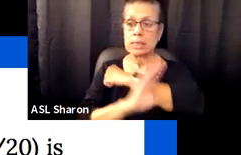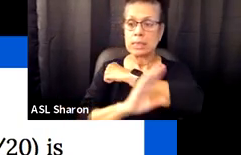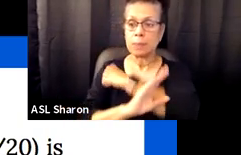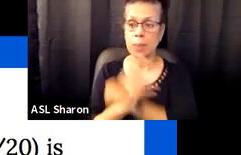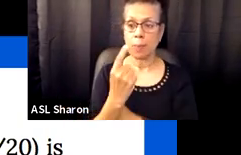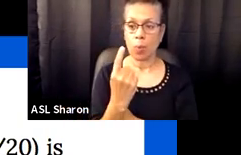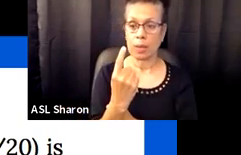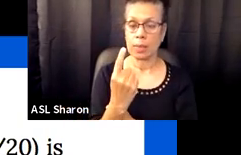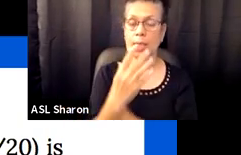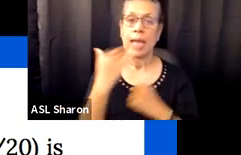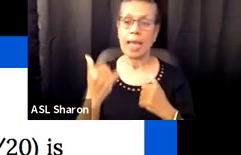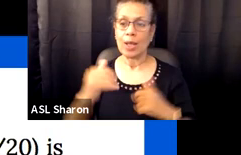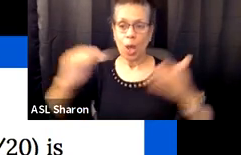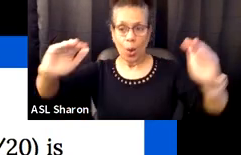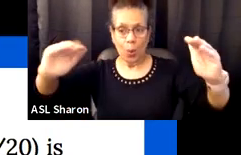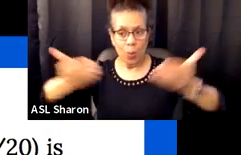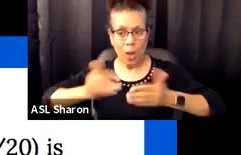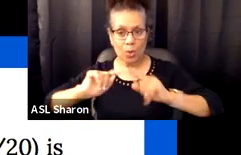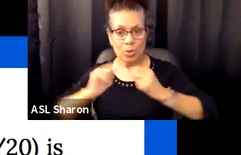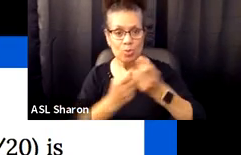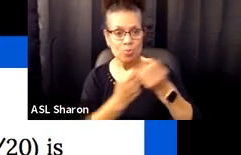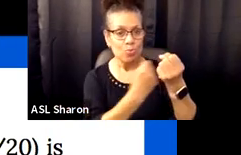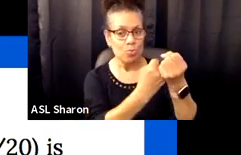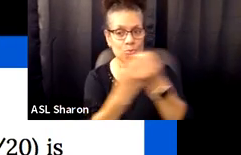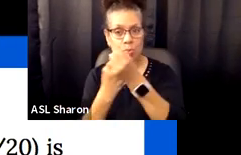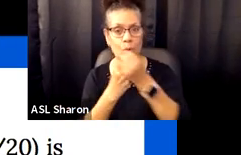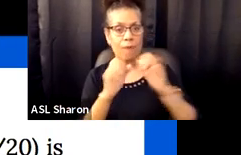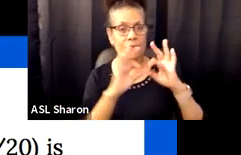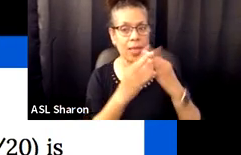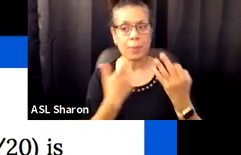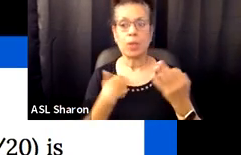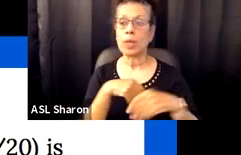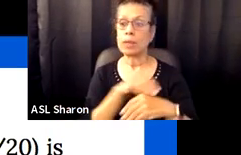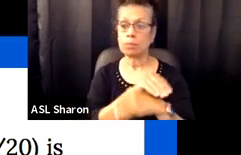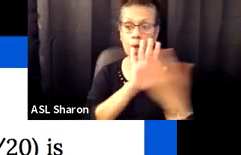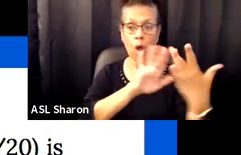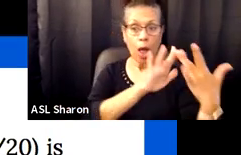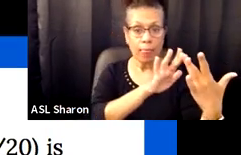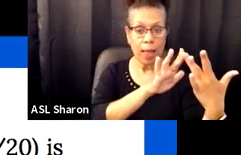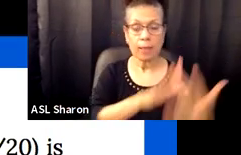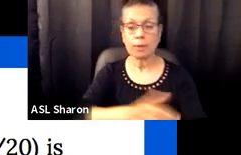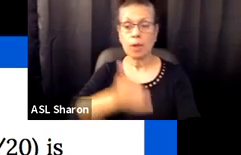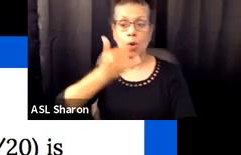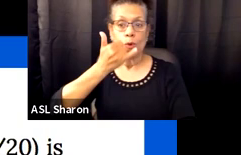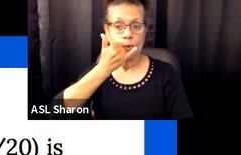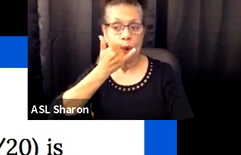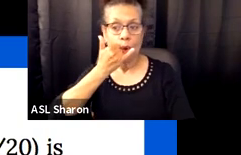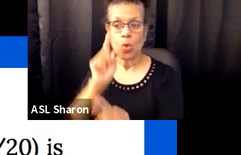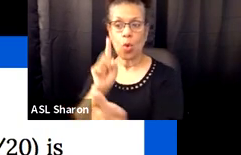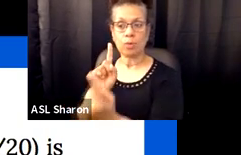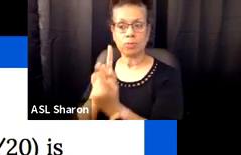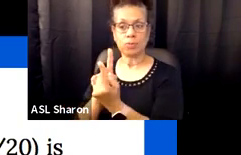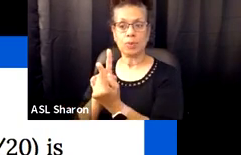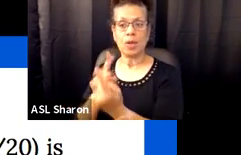our welcome services team continues to support families with registration online by phone and in person at our four